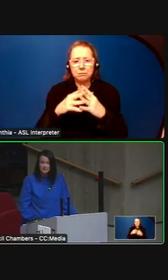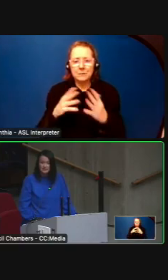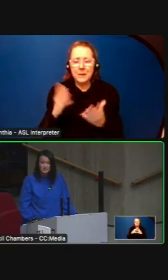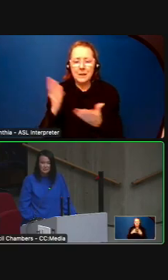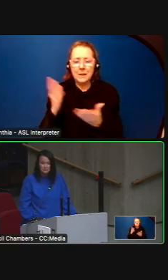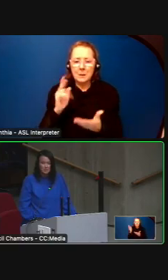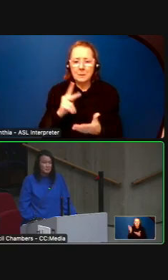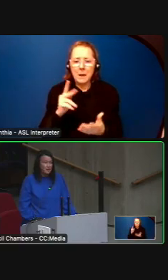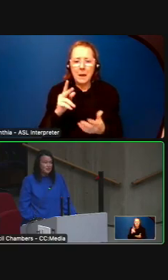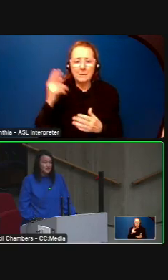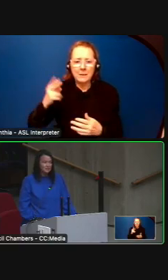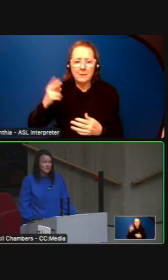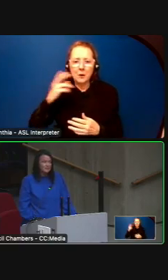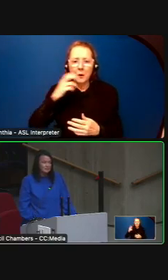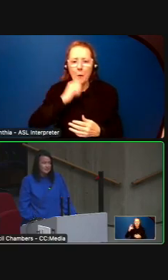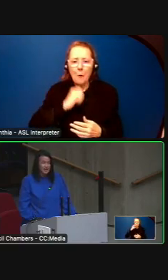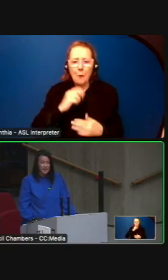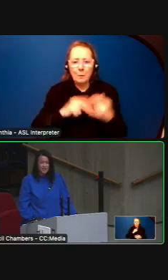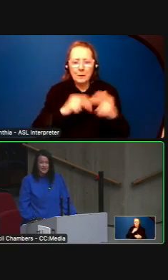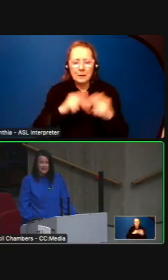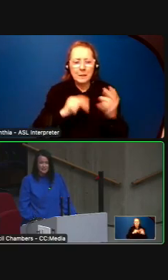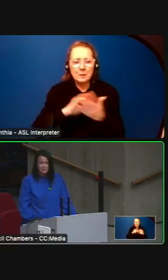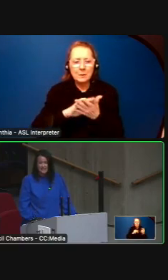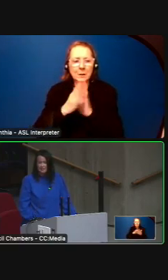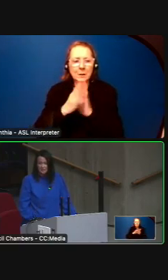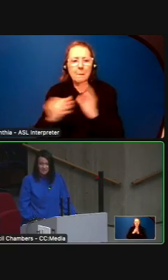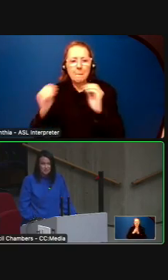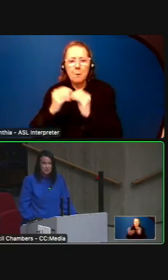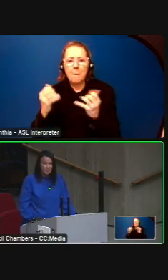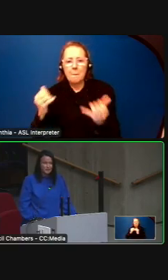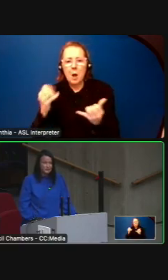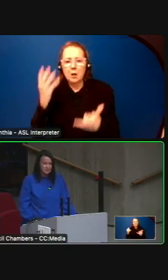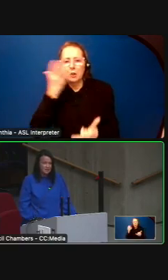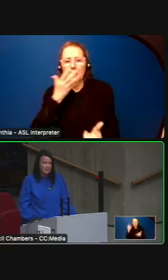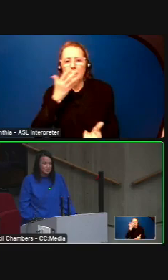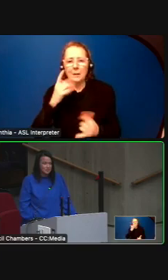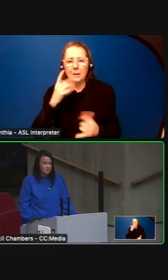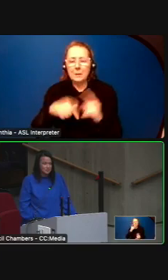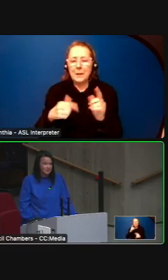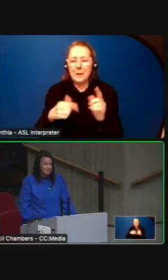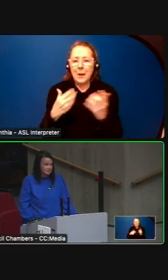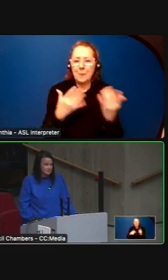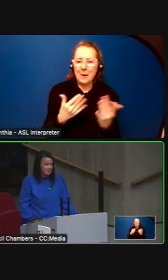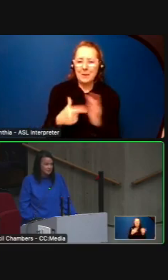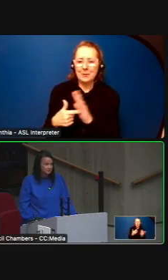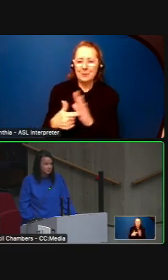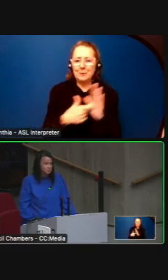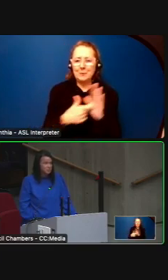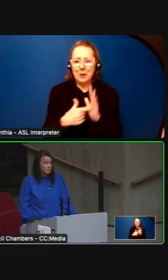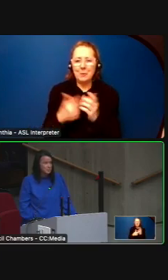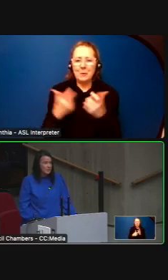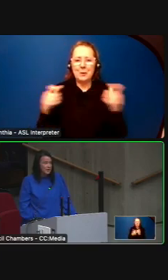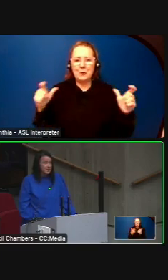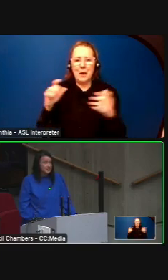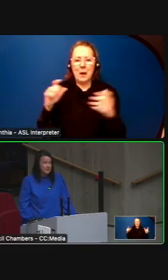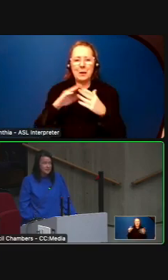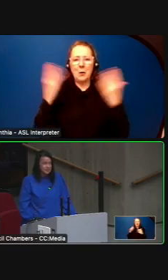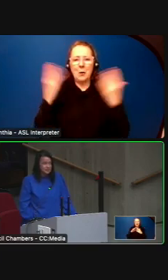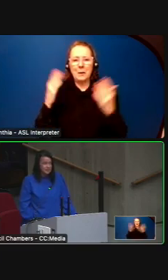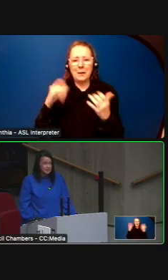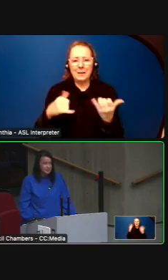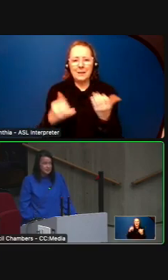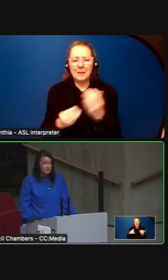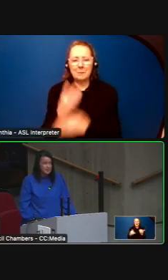building into a more modern facade, and we can't wait to show it off in a grand opening event this spring. South